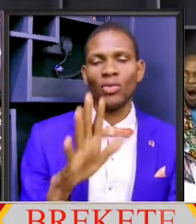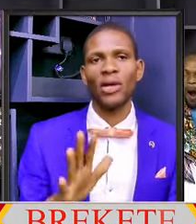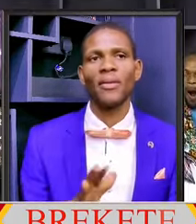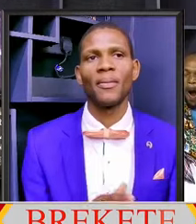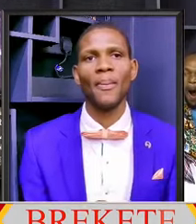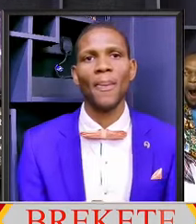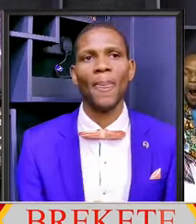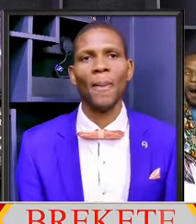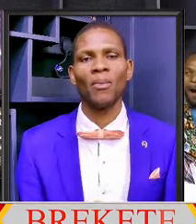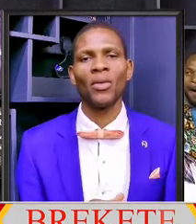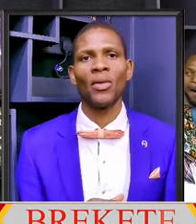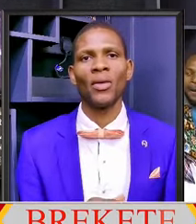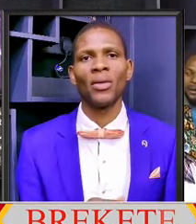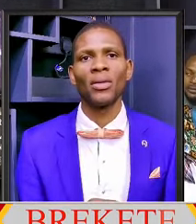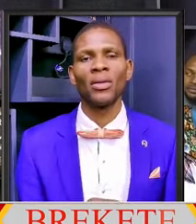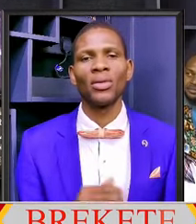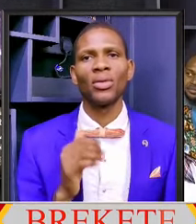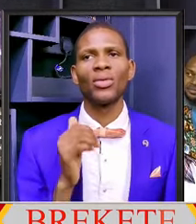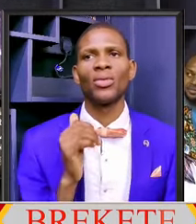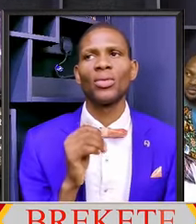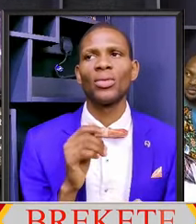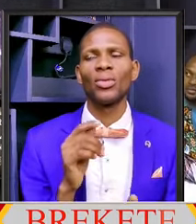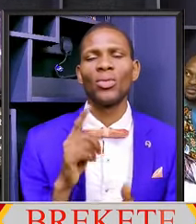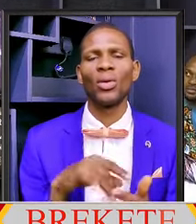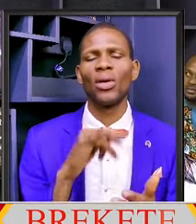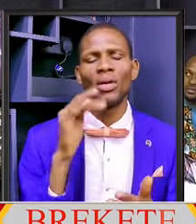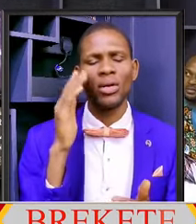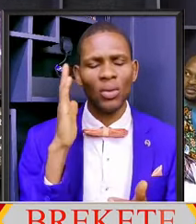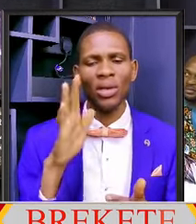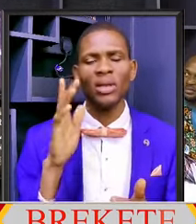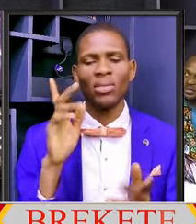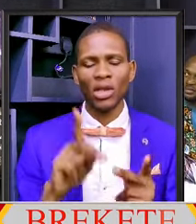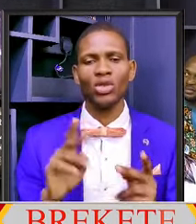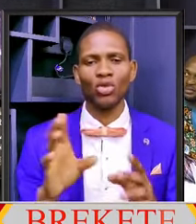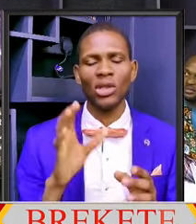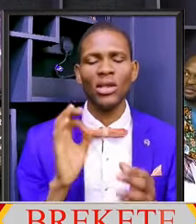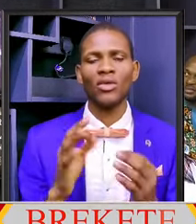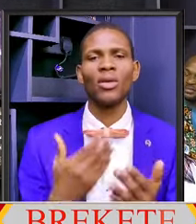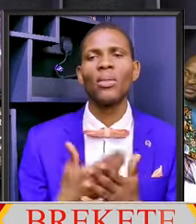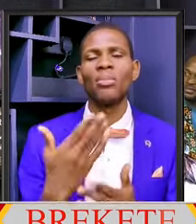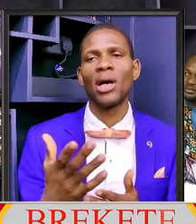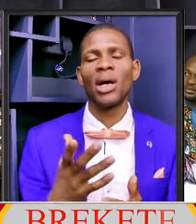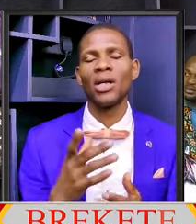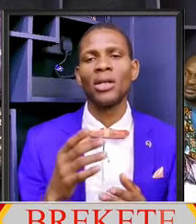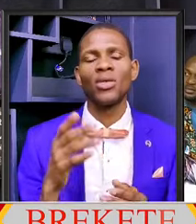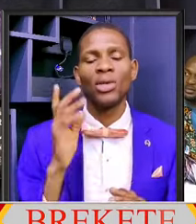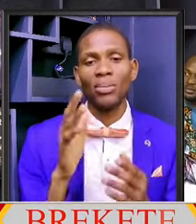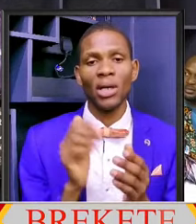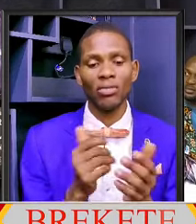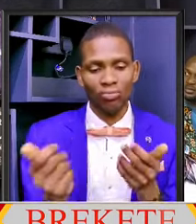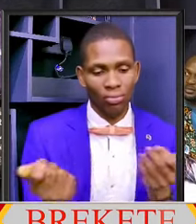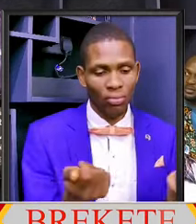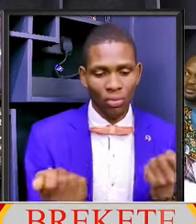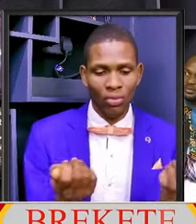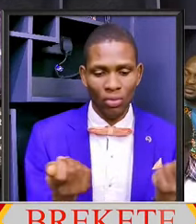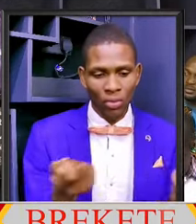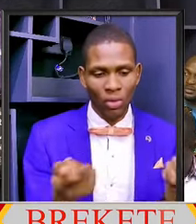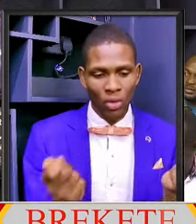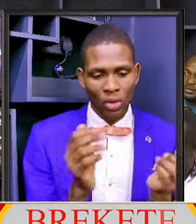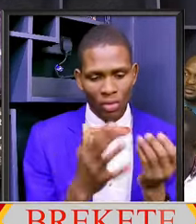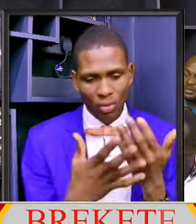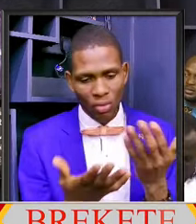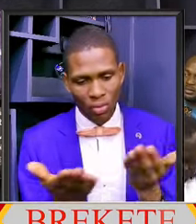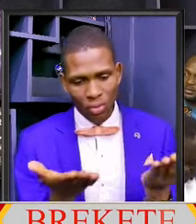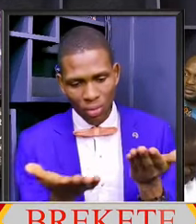president. Waiting person go do if you buy them. You person go filter them again. No, you don't need filter. He didn't